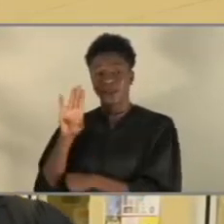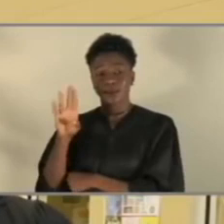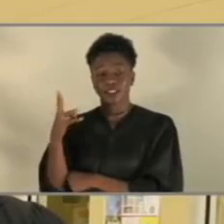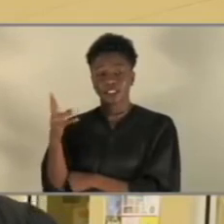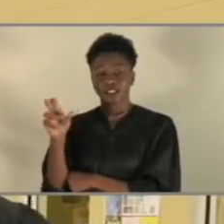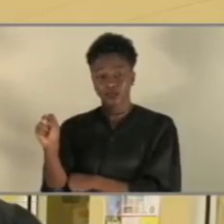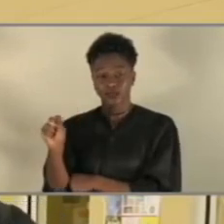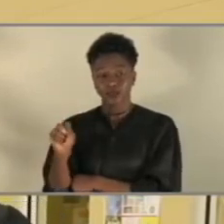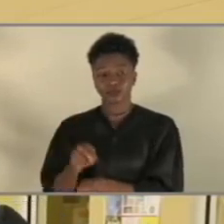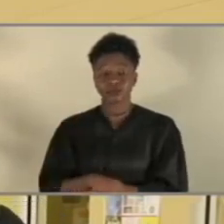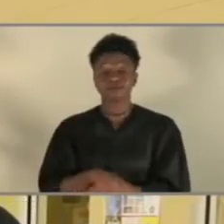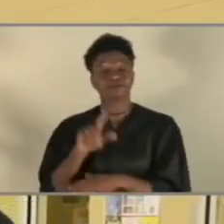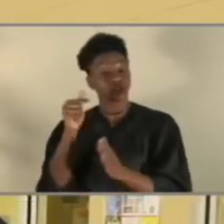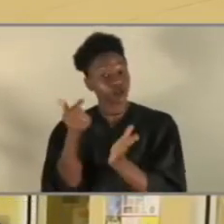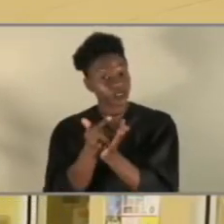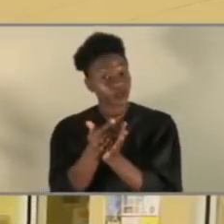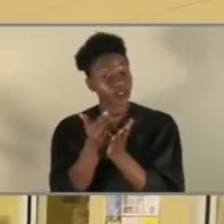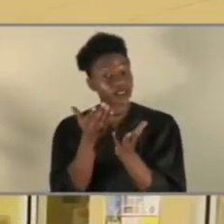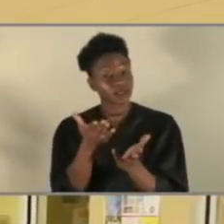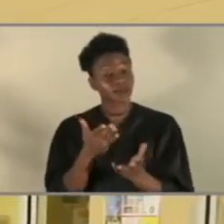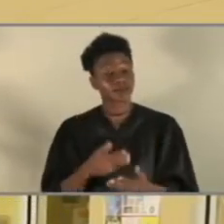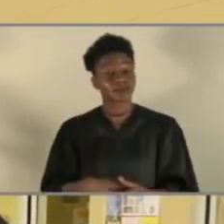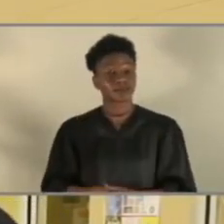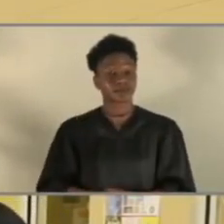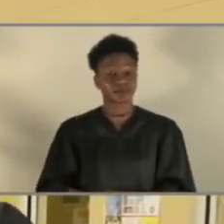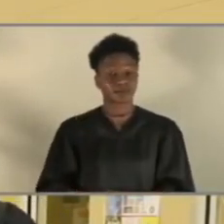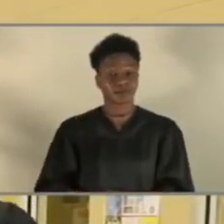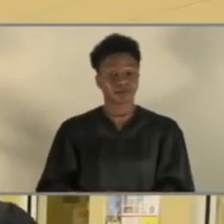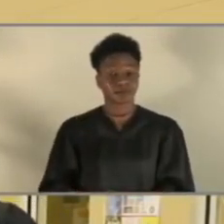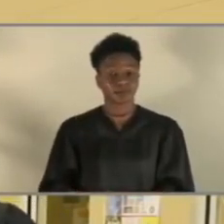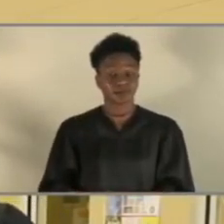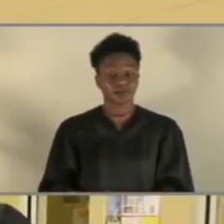School. Graduates,